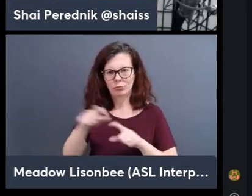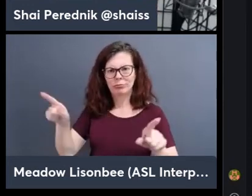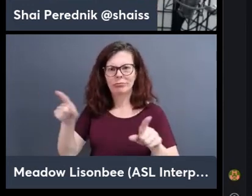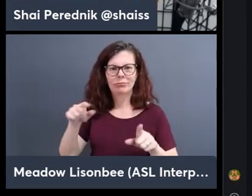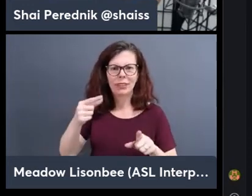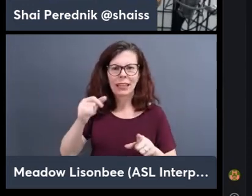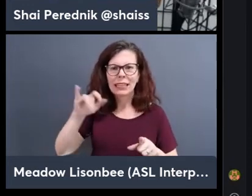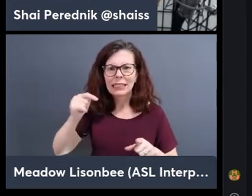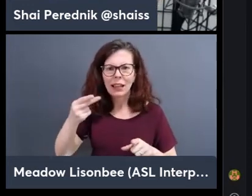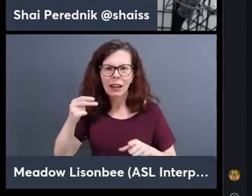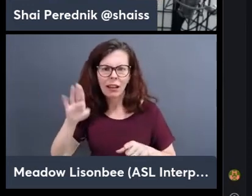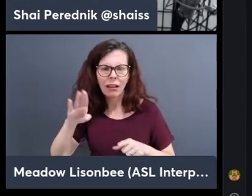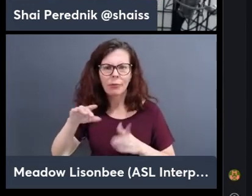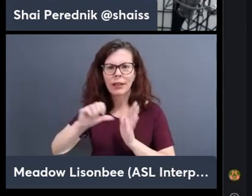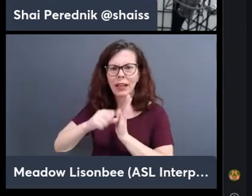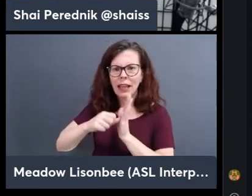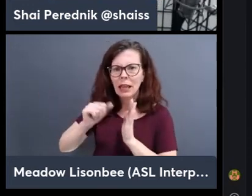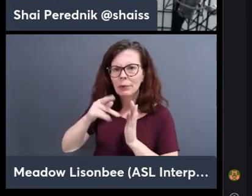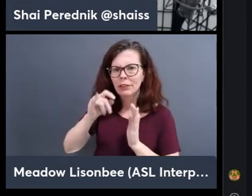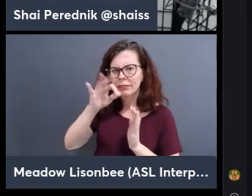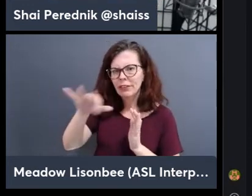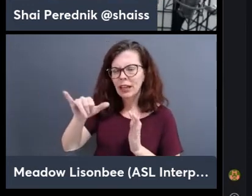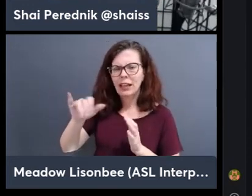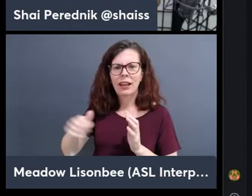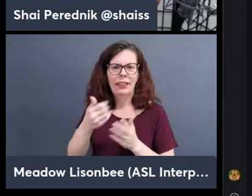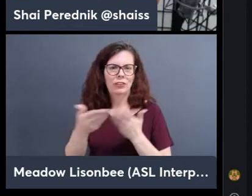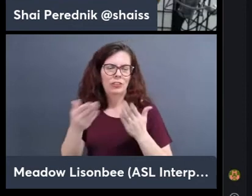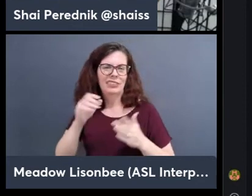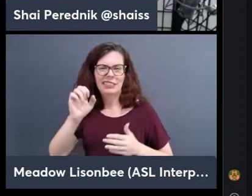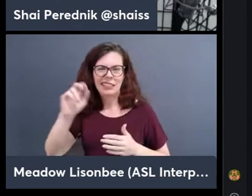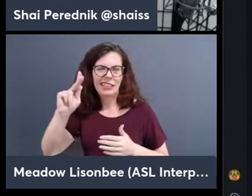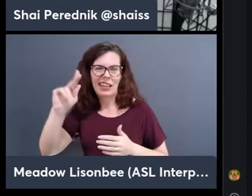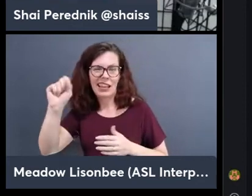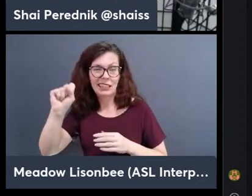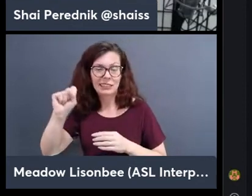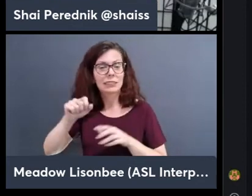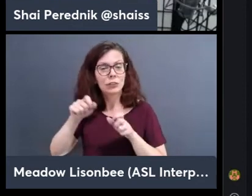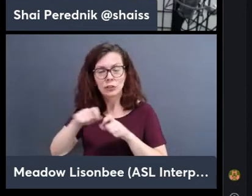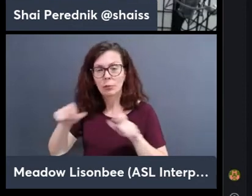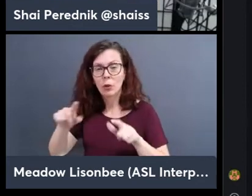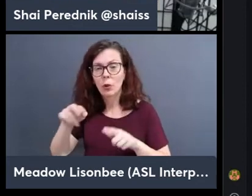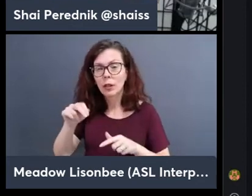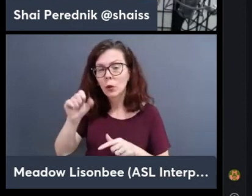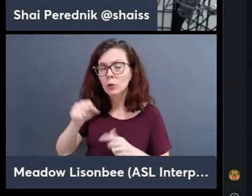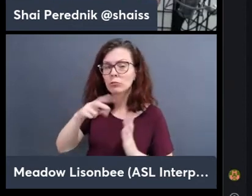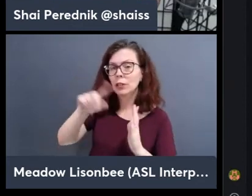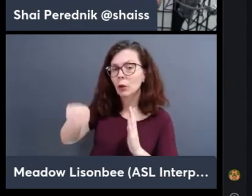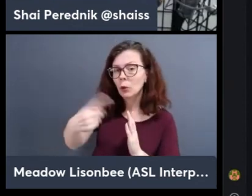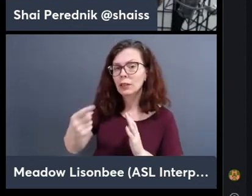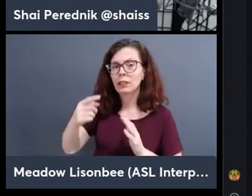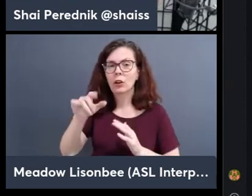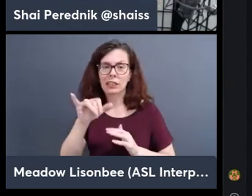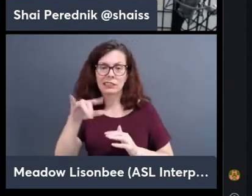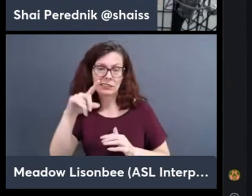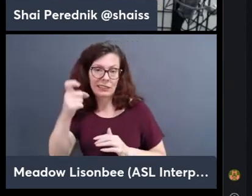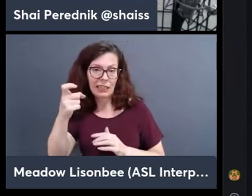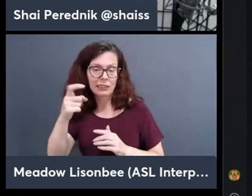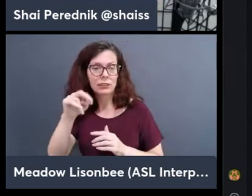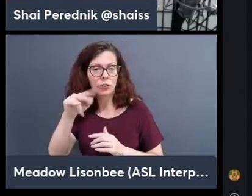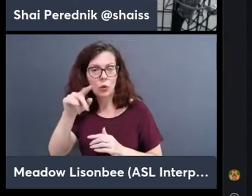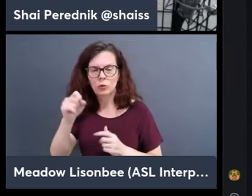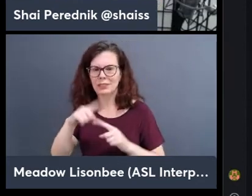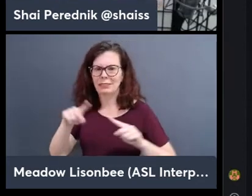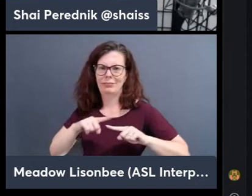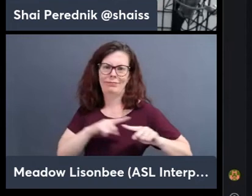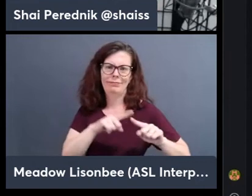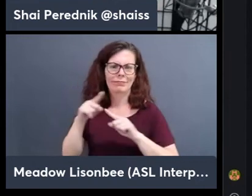Amplify, use many other service, EKS, to deploy your nodes, different kind of read-only nodes or indexer nodes. So many different things you can do there, right? You can still